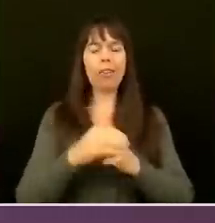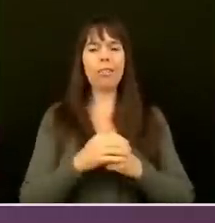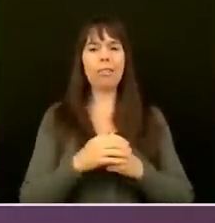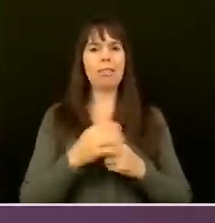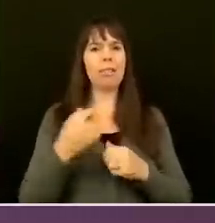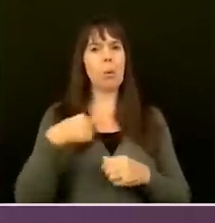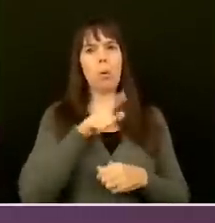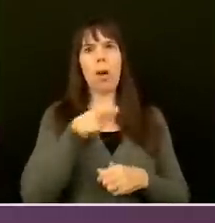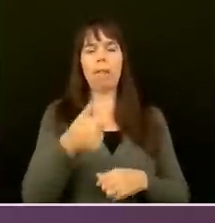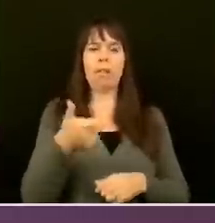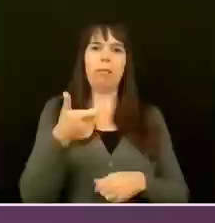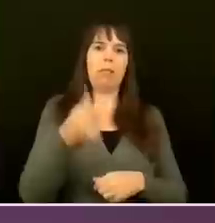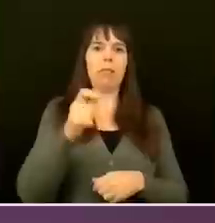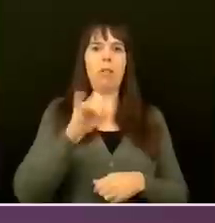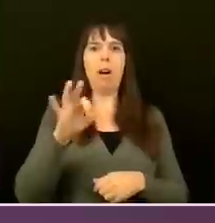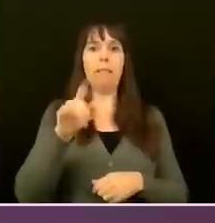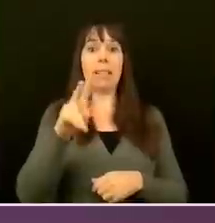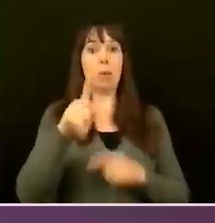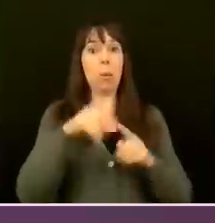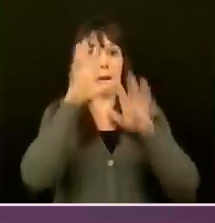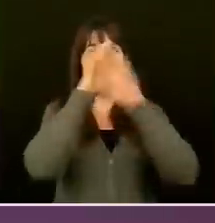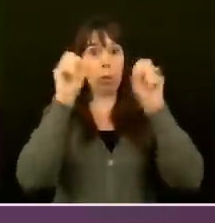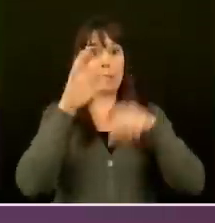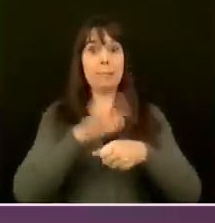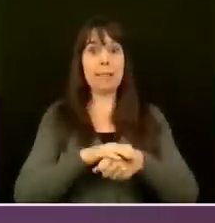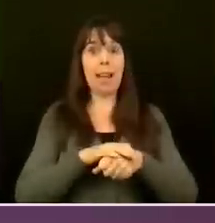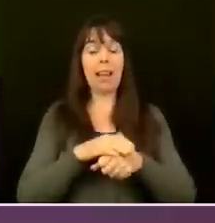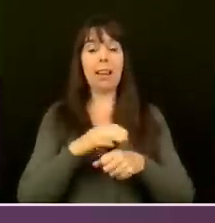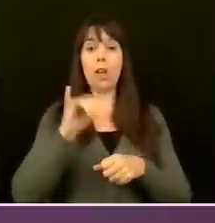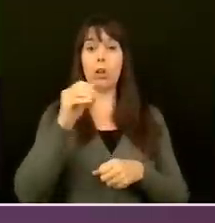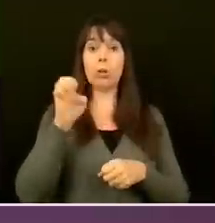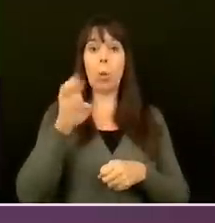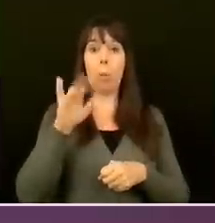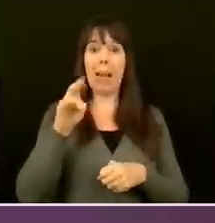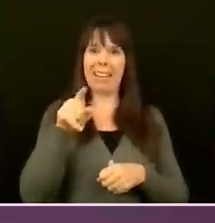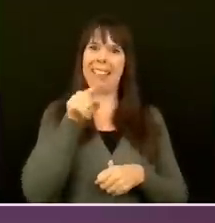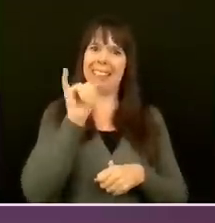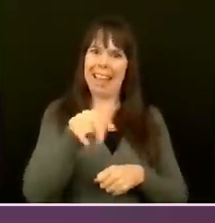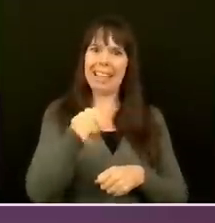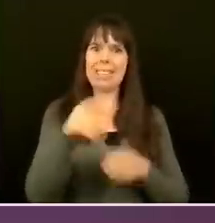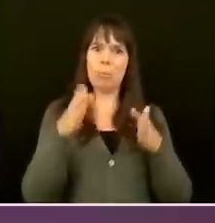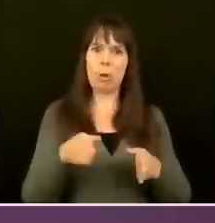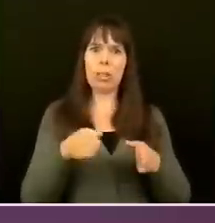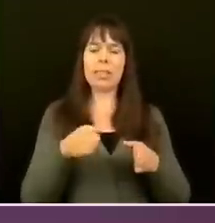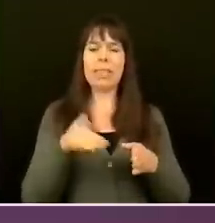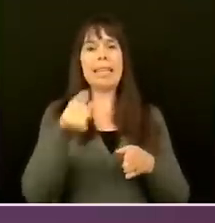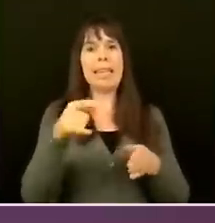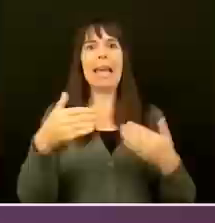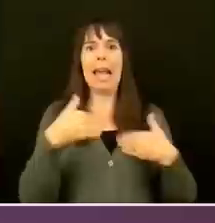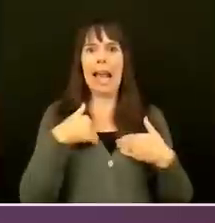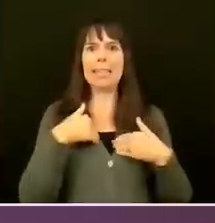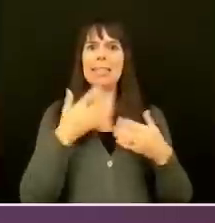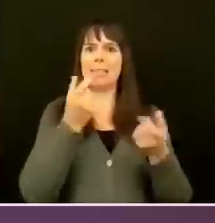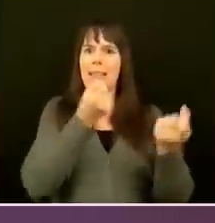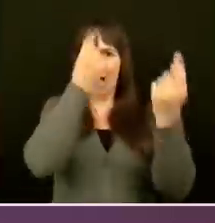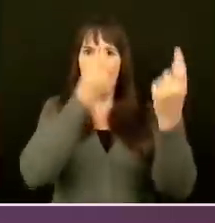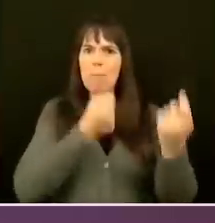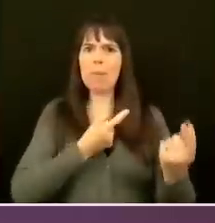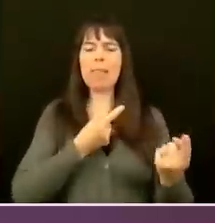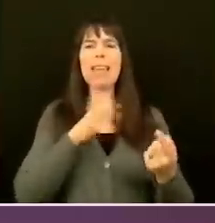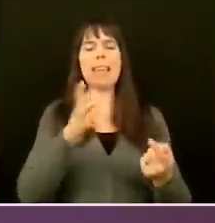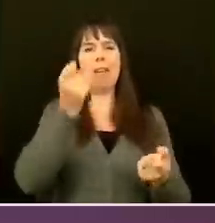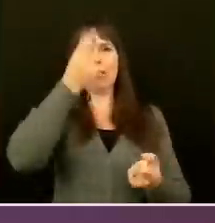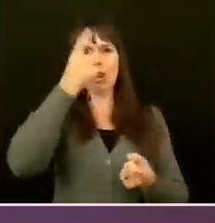to turn off the TV when the president comes on. Joe Biden is that person. He has empathy. He understands the